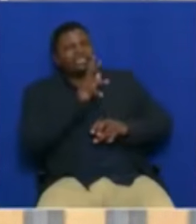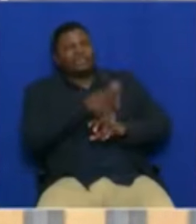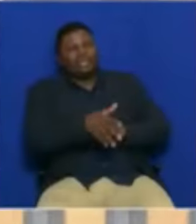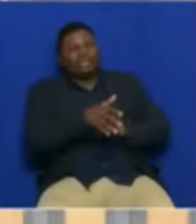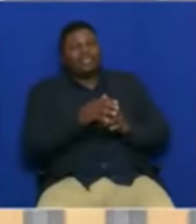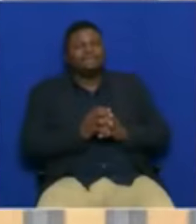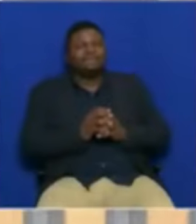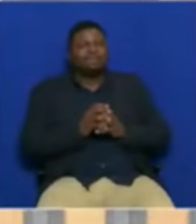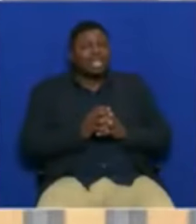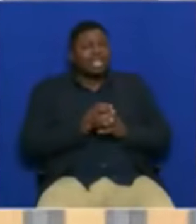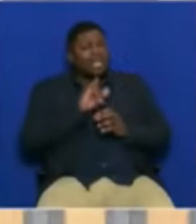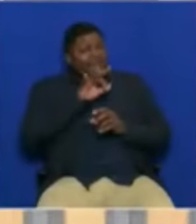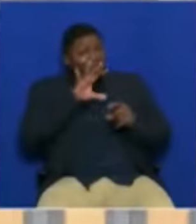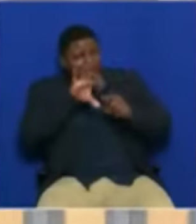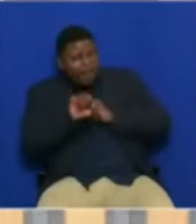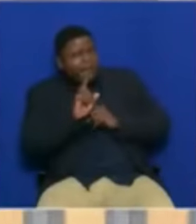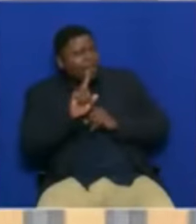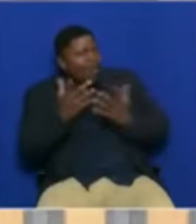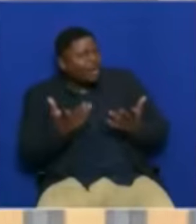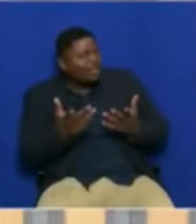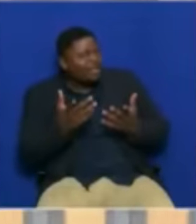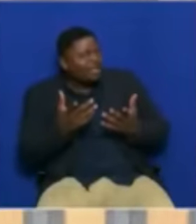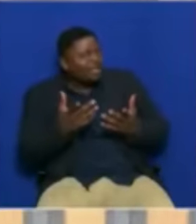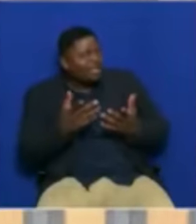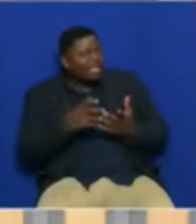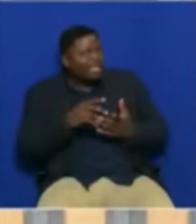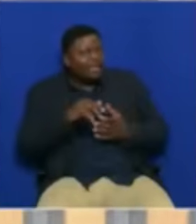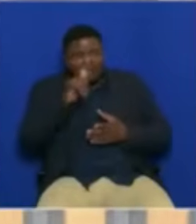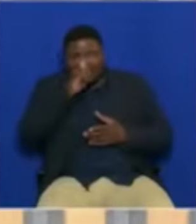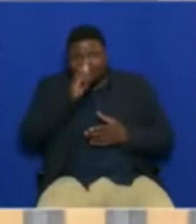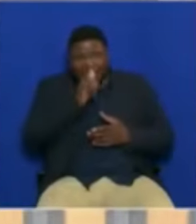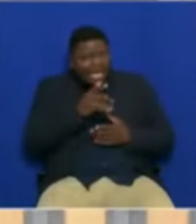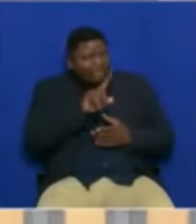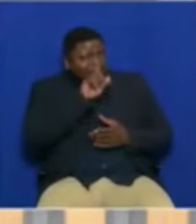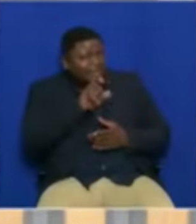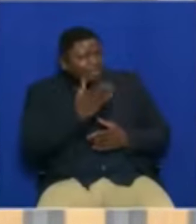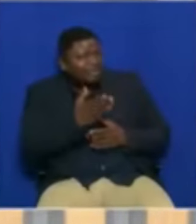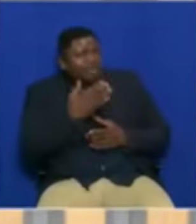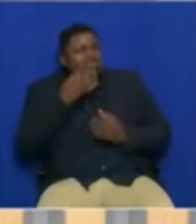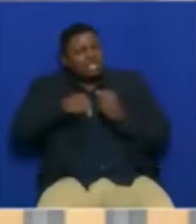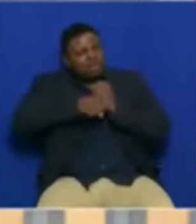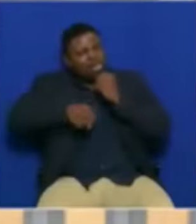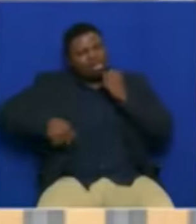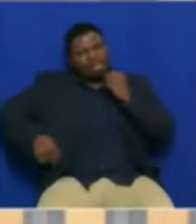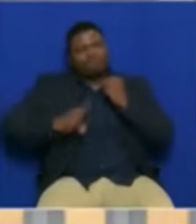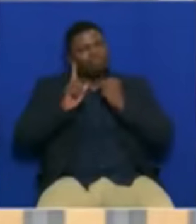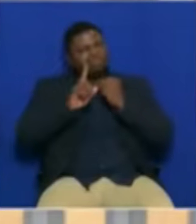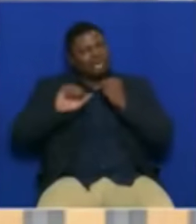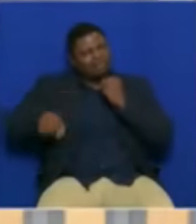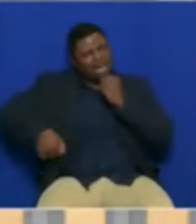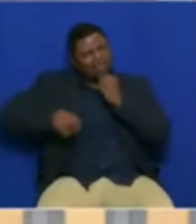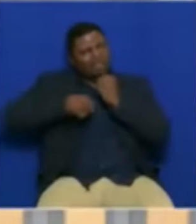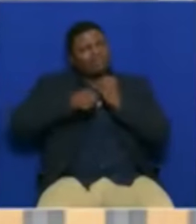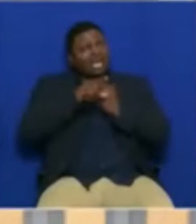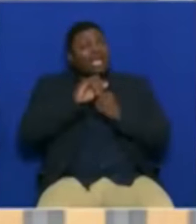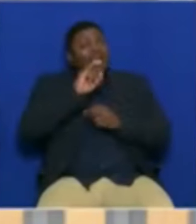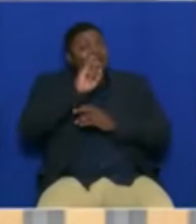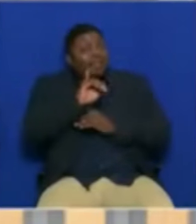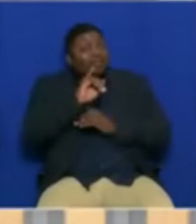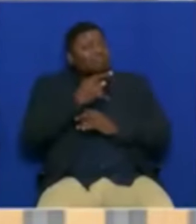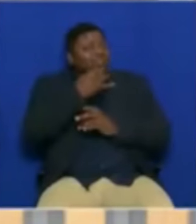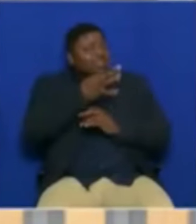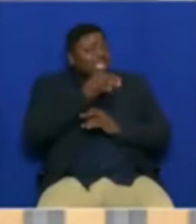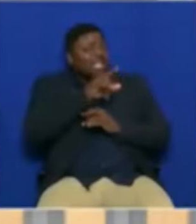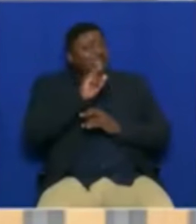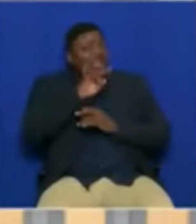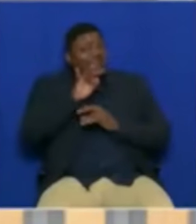During the what appears to be criminality, please let's not lengthen it. If you come across what you consider to be criminality, yes, you will